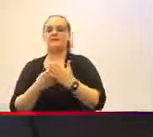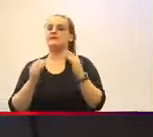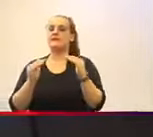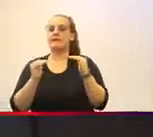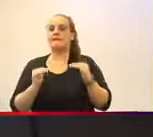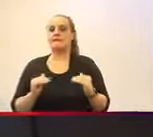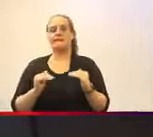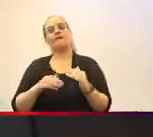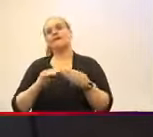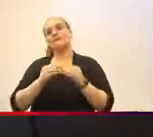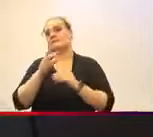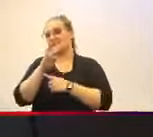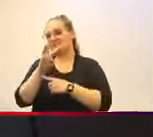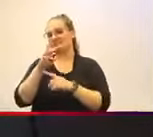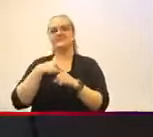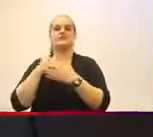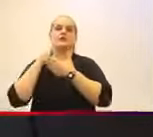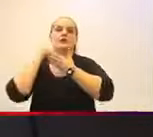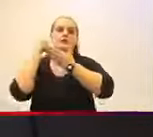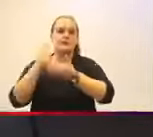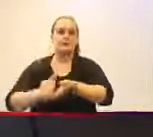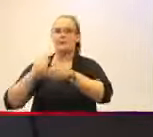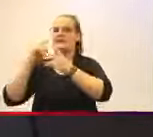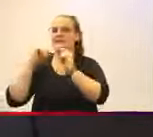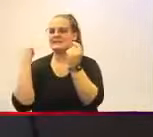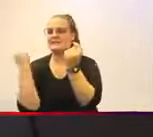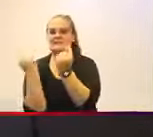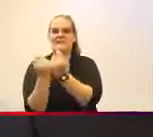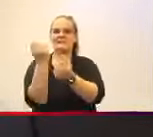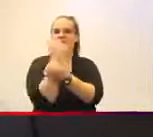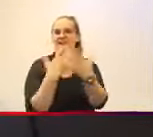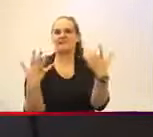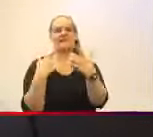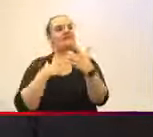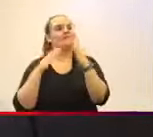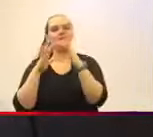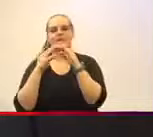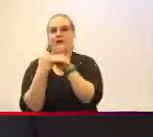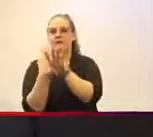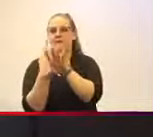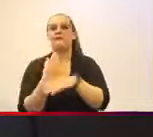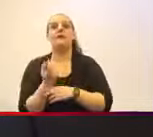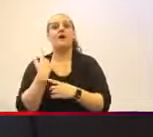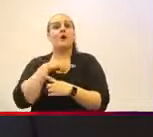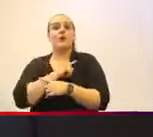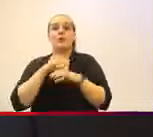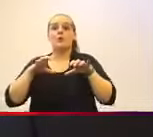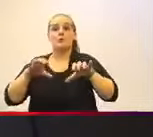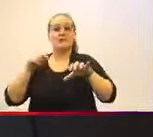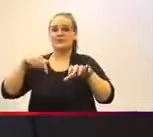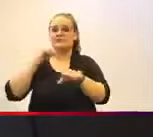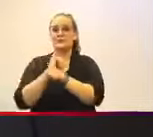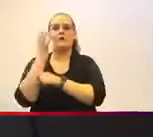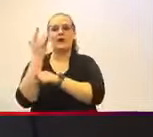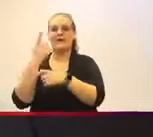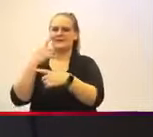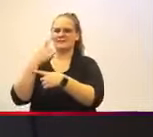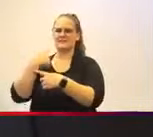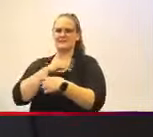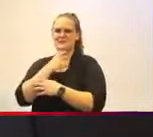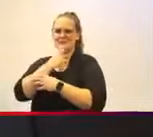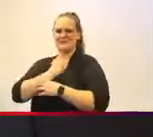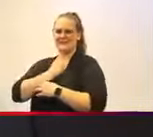learn Teams and everything else virtual. I am here to tell you that we do this work because we care about young people, not because we're in